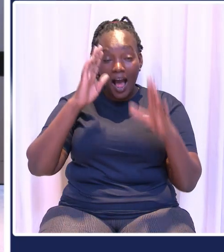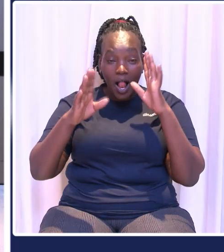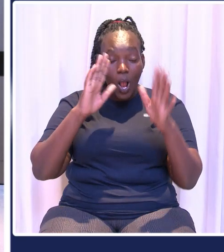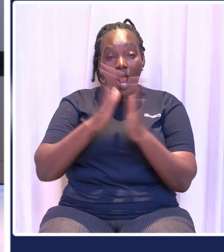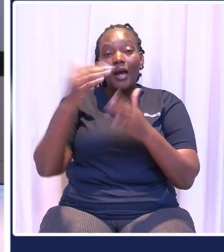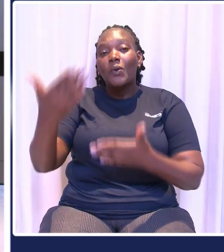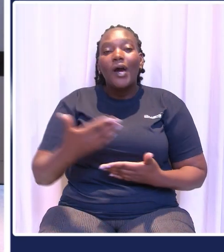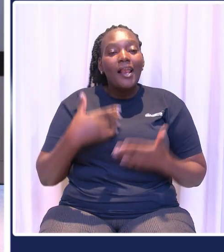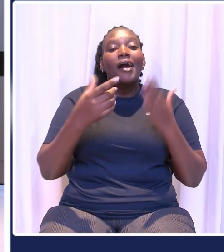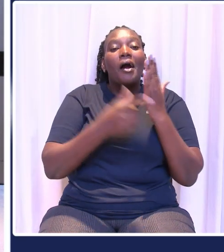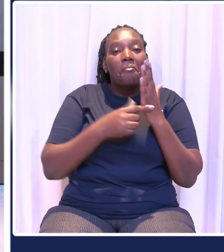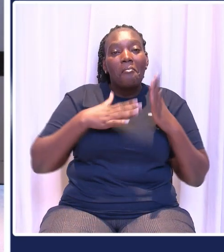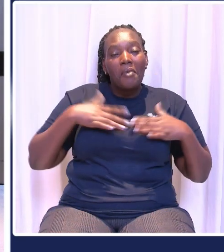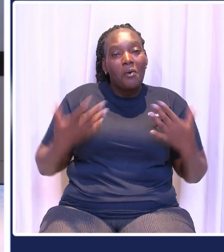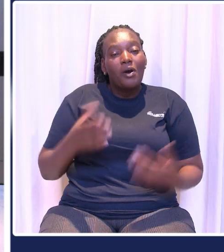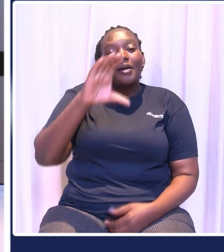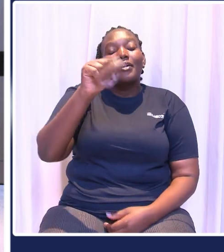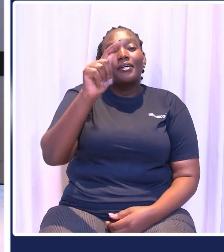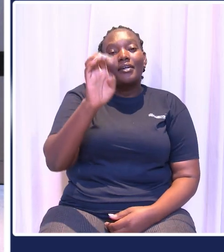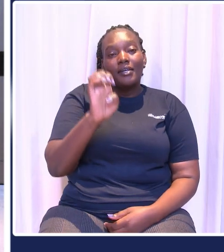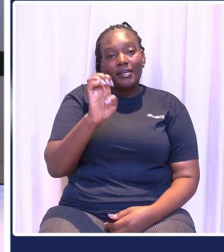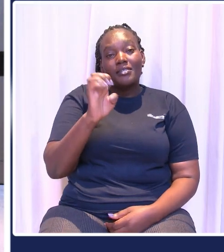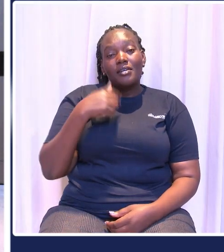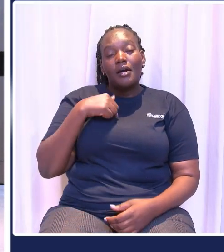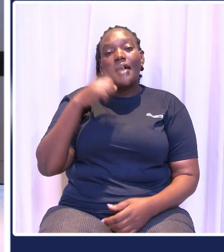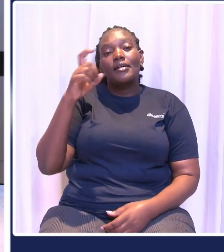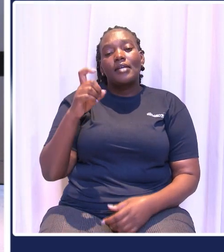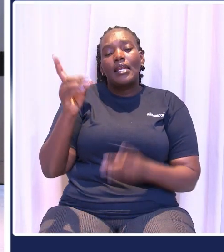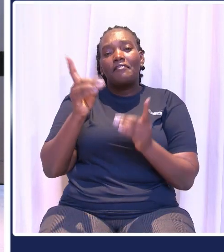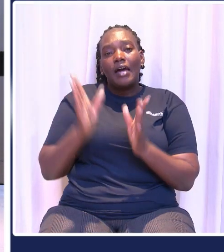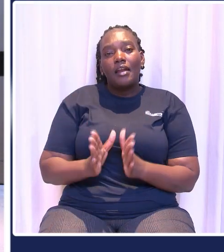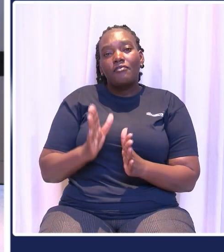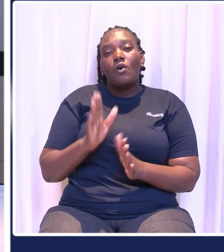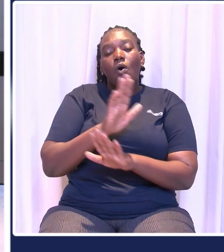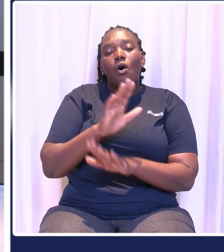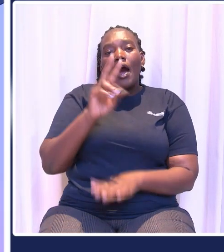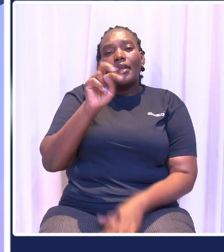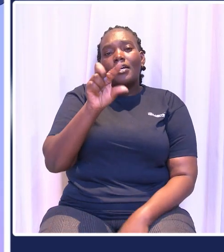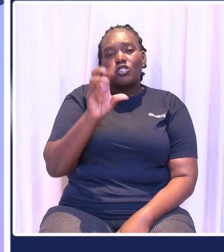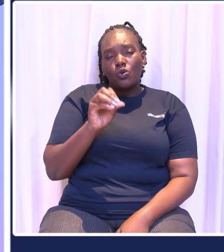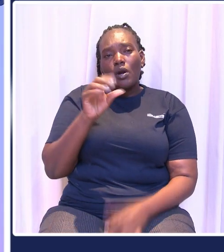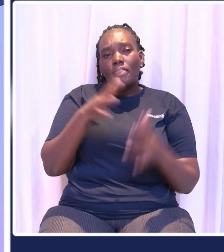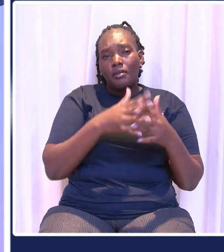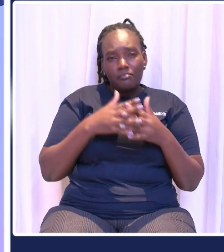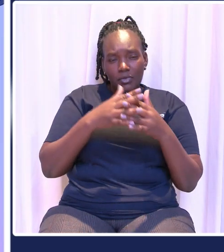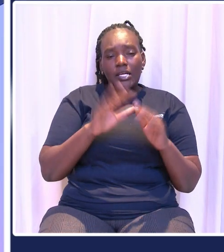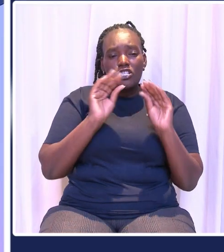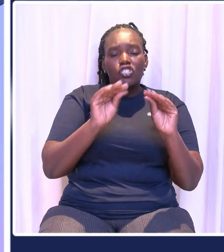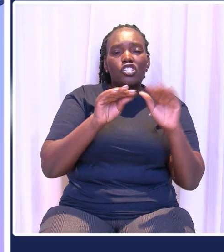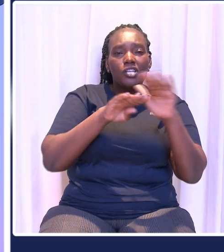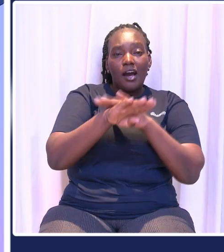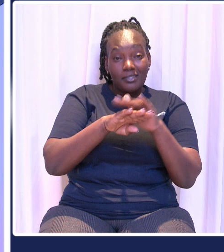and welcome. My name is Kate Sonka. I'm the executive director for a nonprofit in the US called Teach